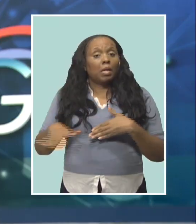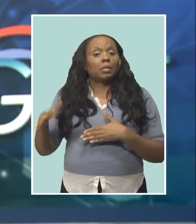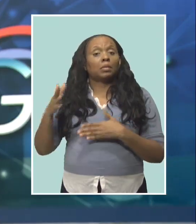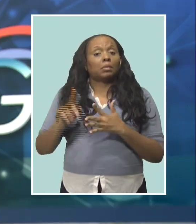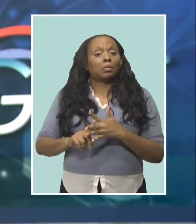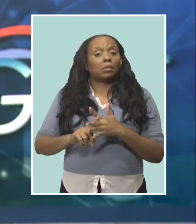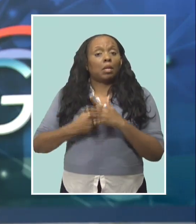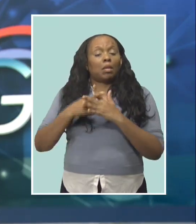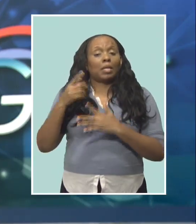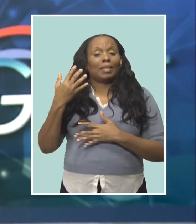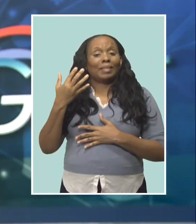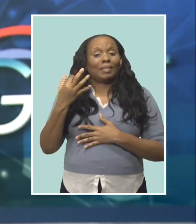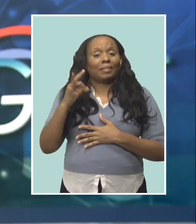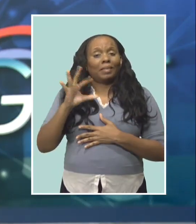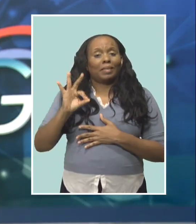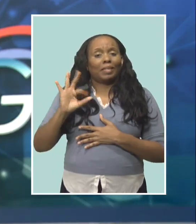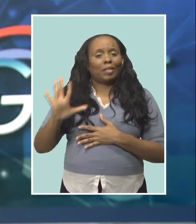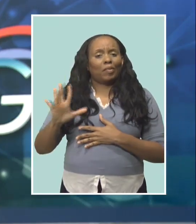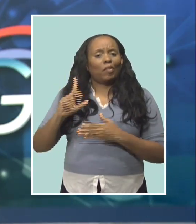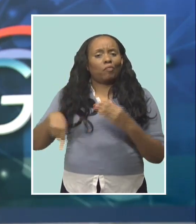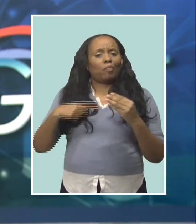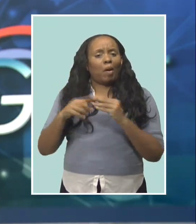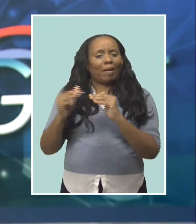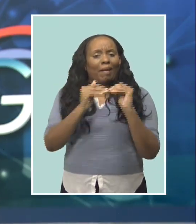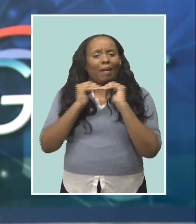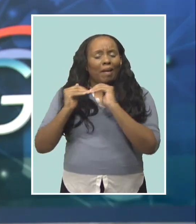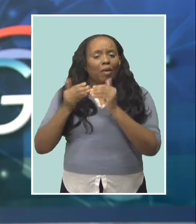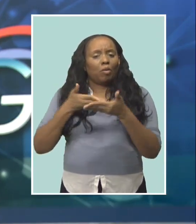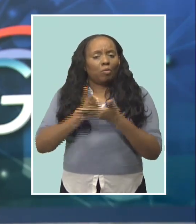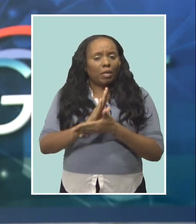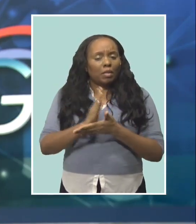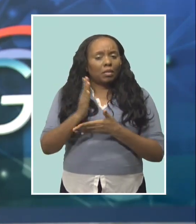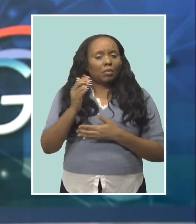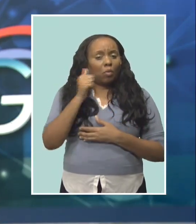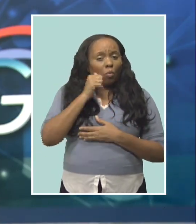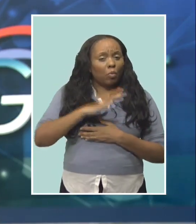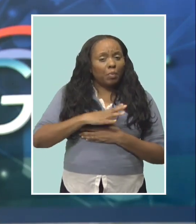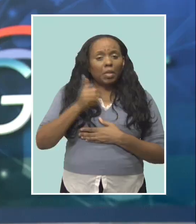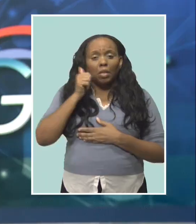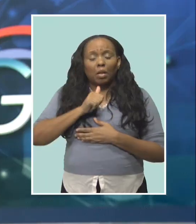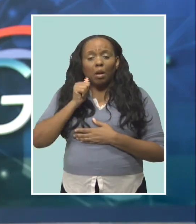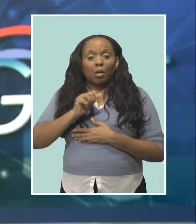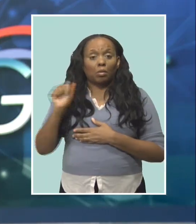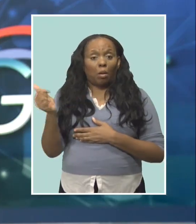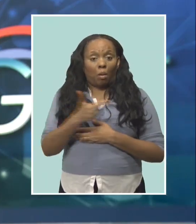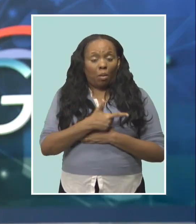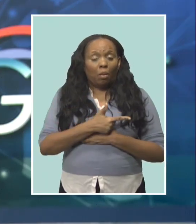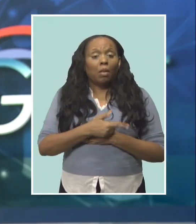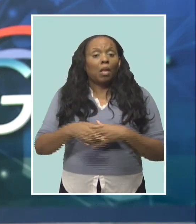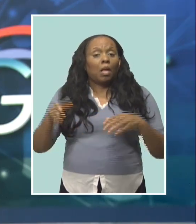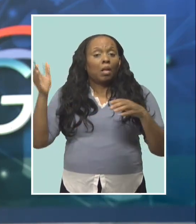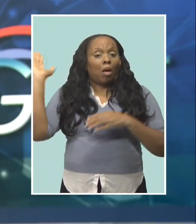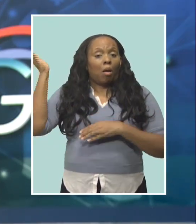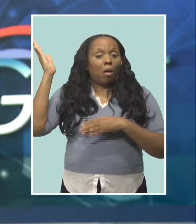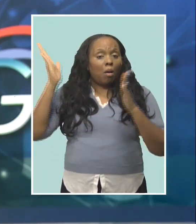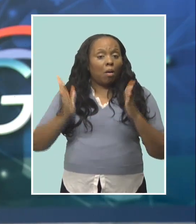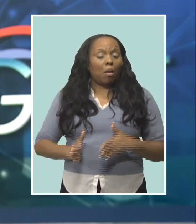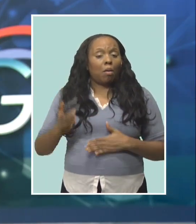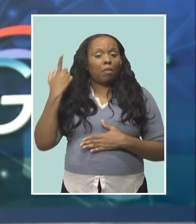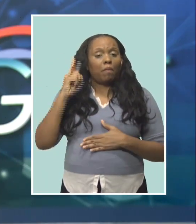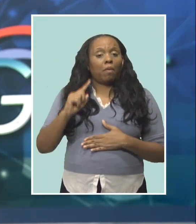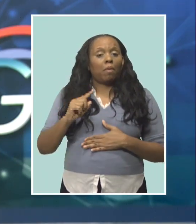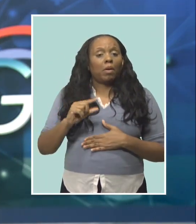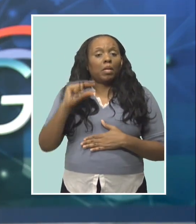governments, spoke of achieving equal rights of all women and girls. According to head and lecturer at the Institute for Gender and